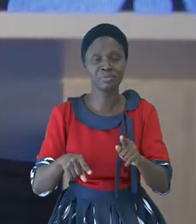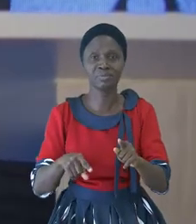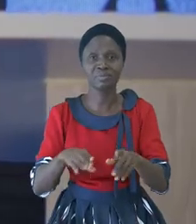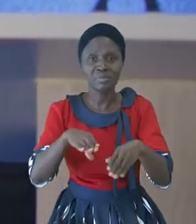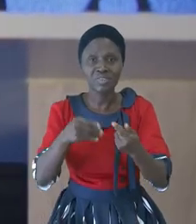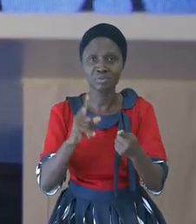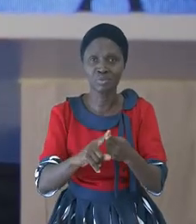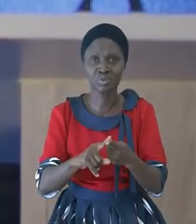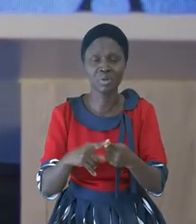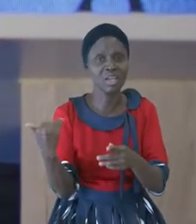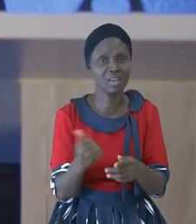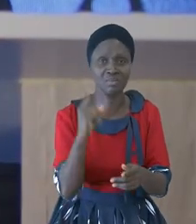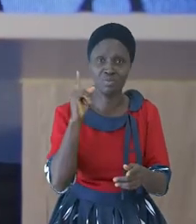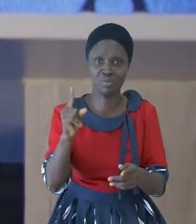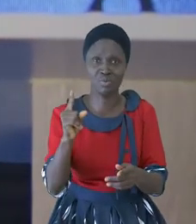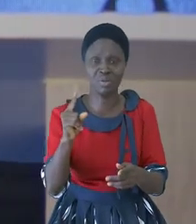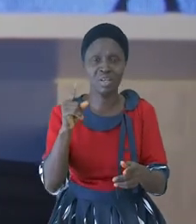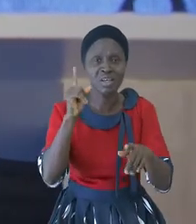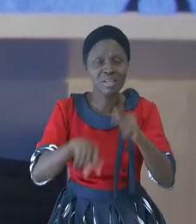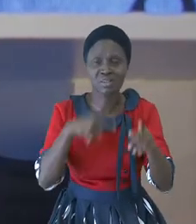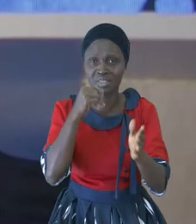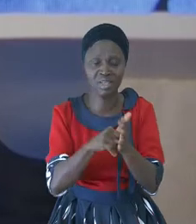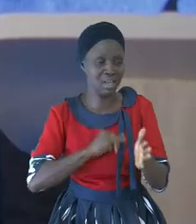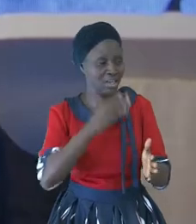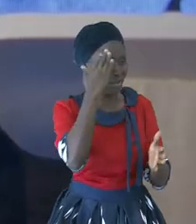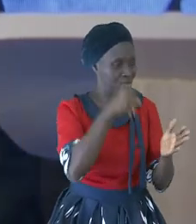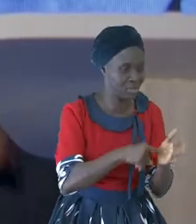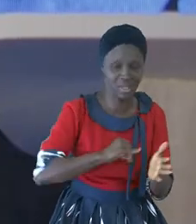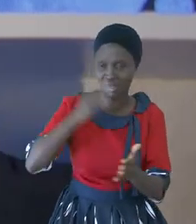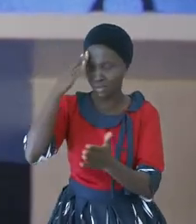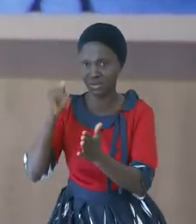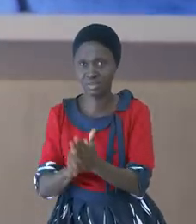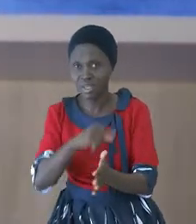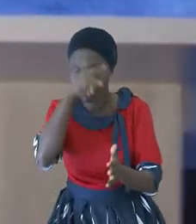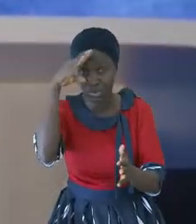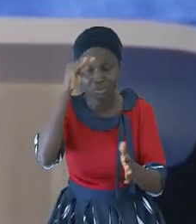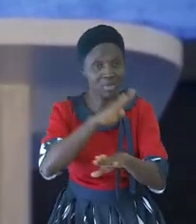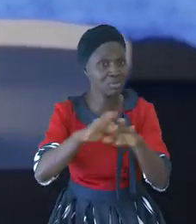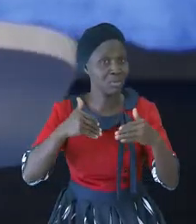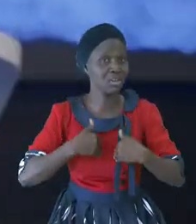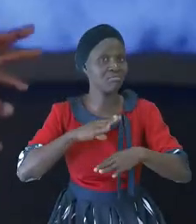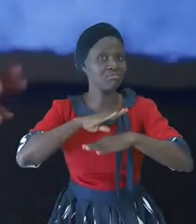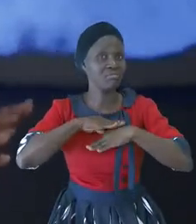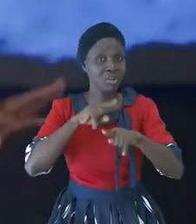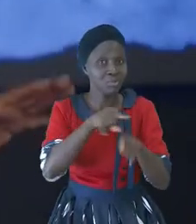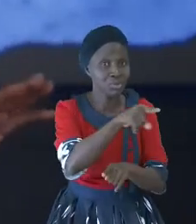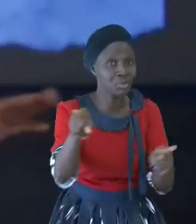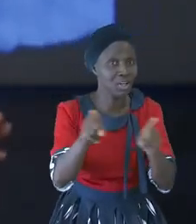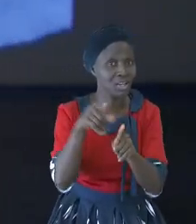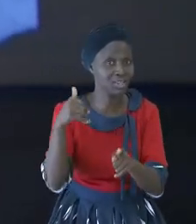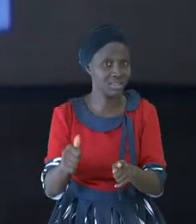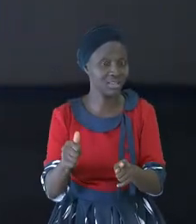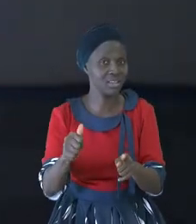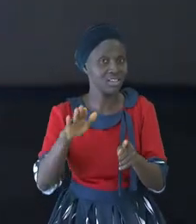He cannot say, I know this, I know that, because the man does not have nourishment. But you, as a child of God, and the